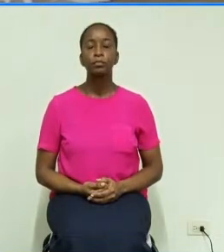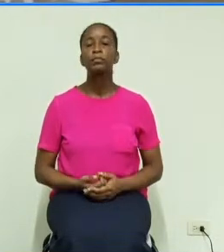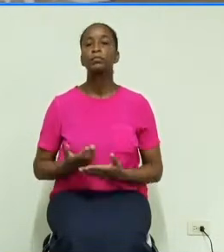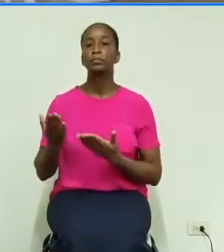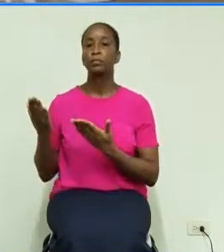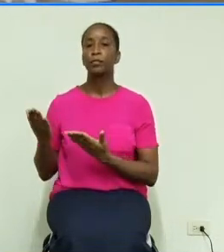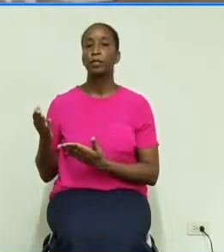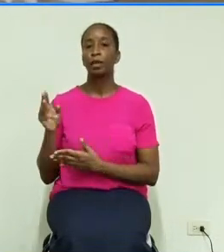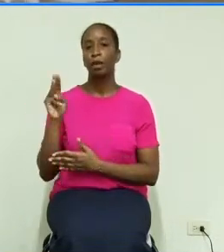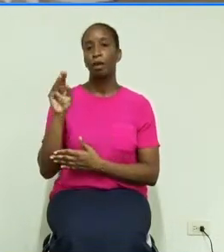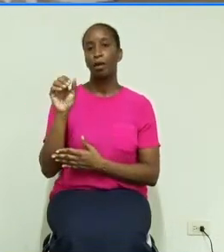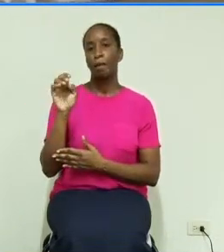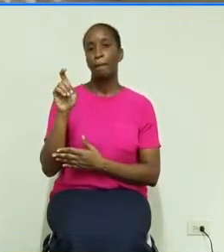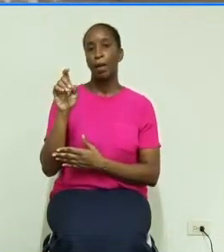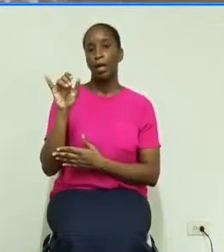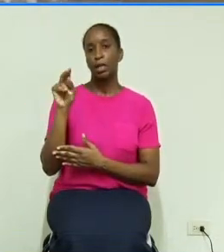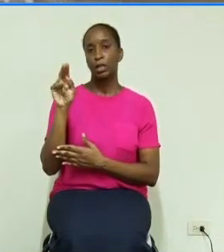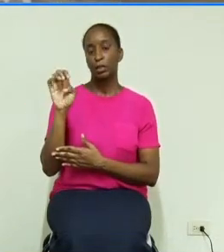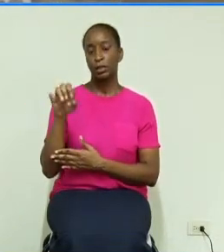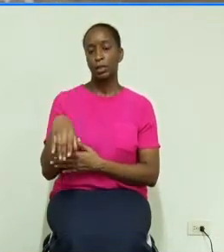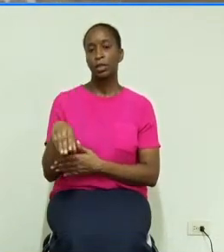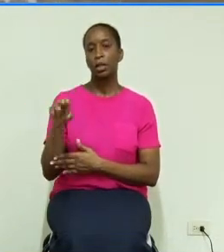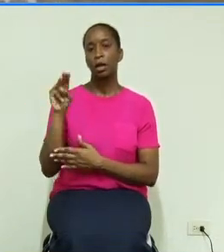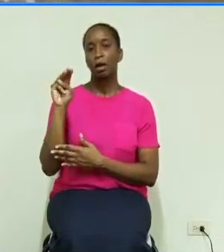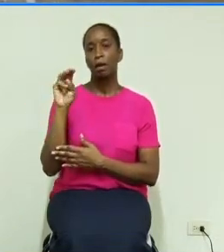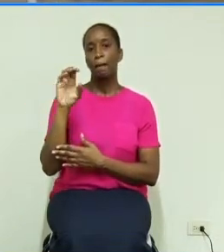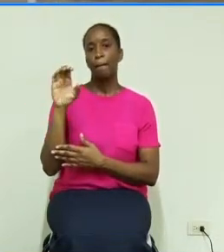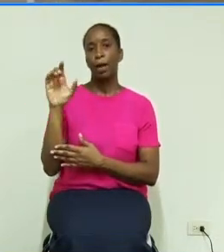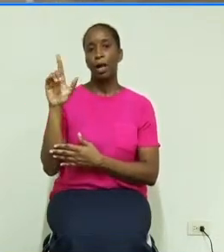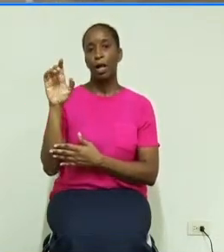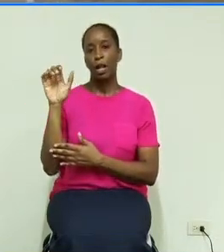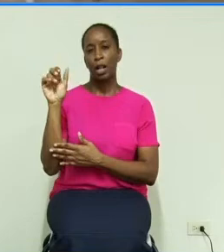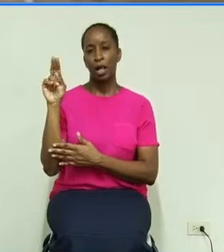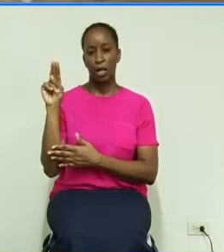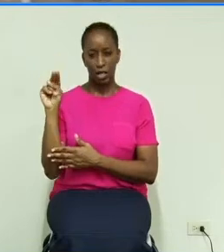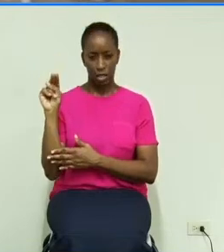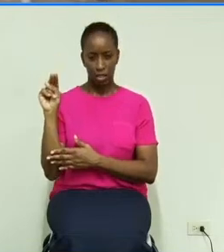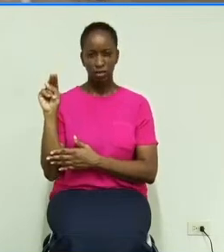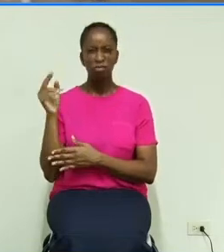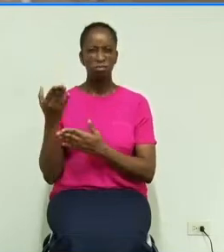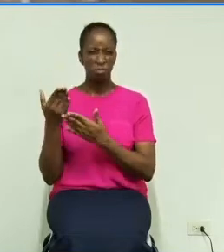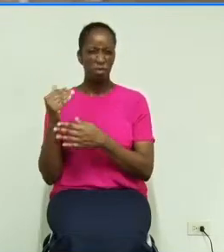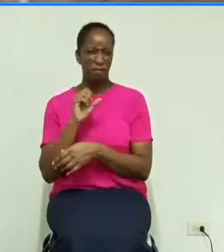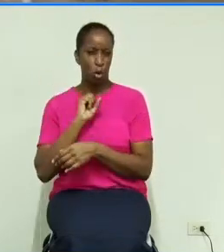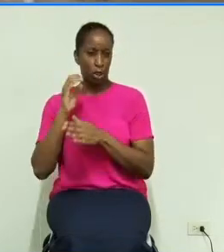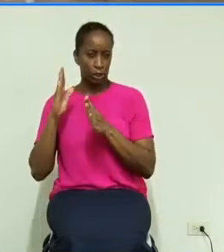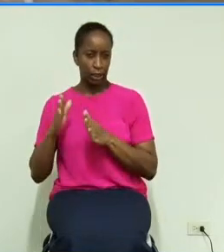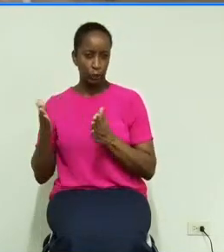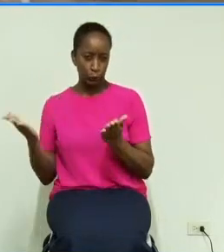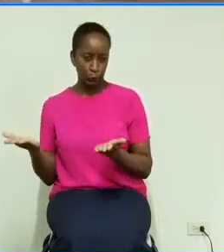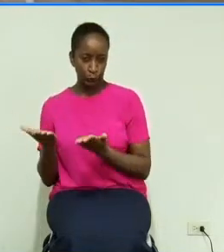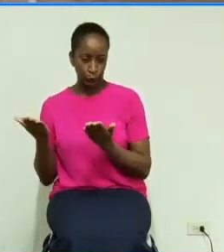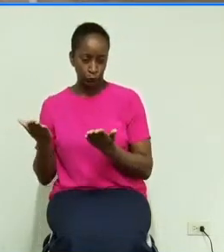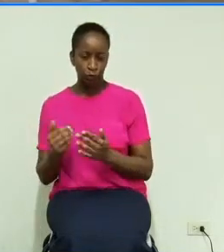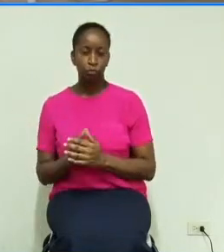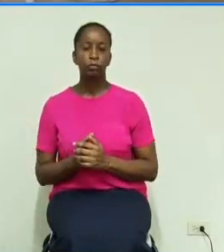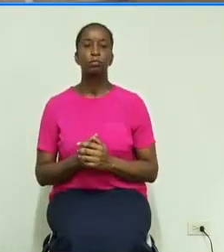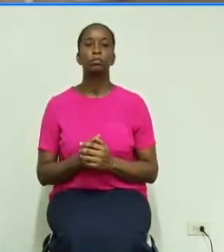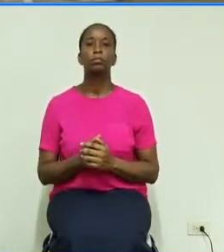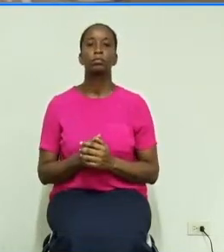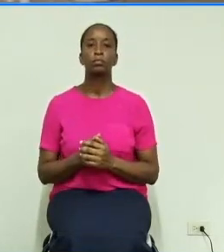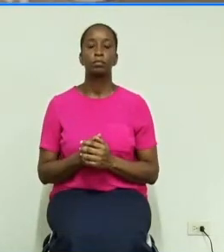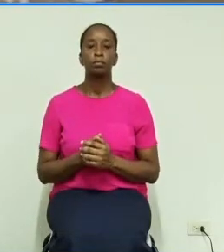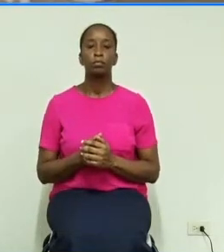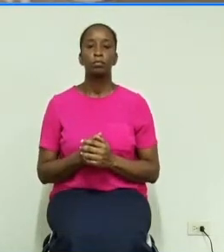McLean, specialist in management and former senator of Barbados. On her left is